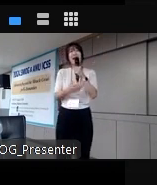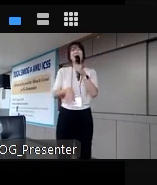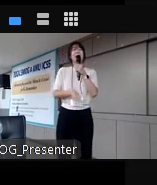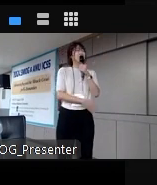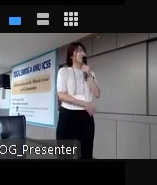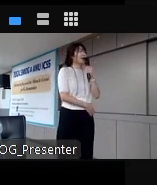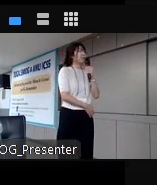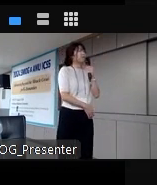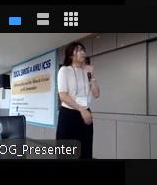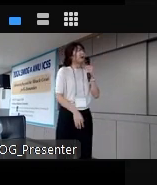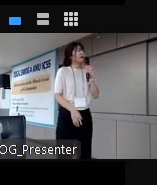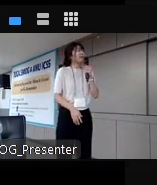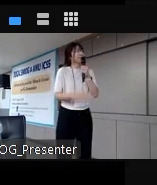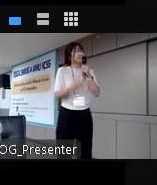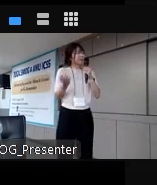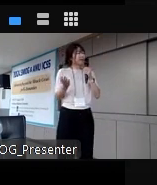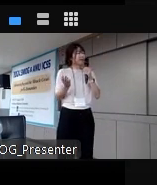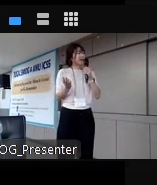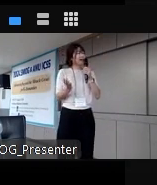cat. But